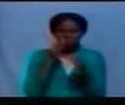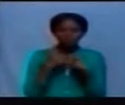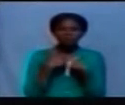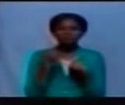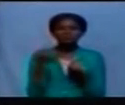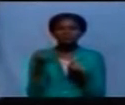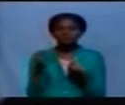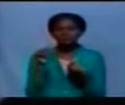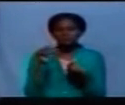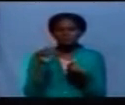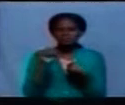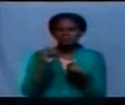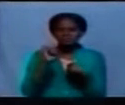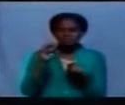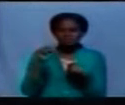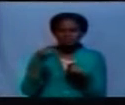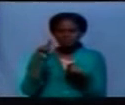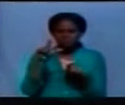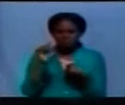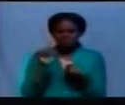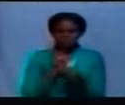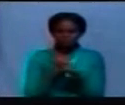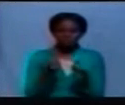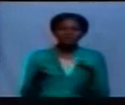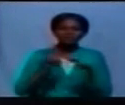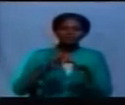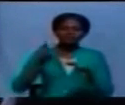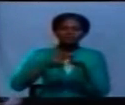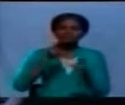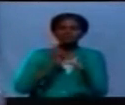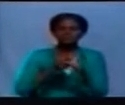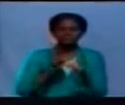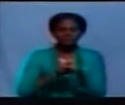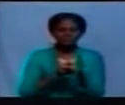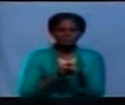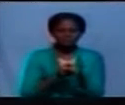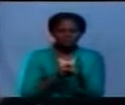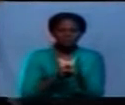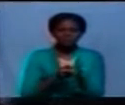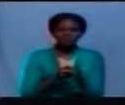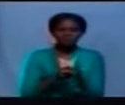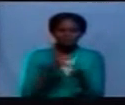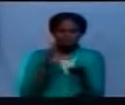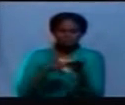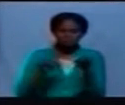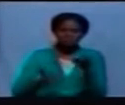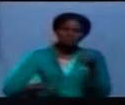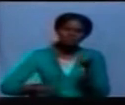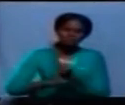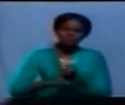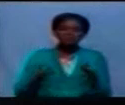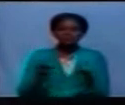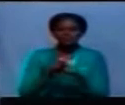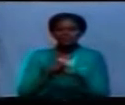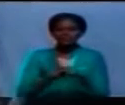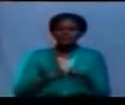digit, but I think we may miss that because we've just increased the price of fuel. New subsidies, I think electricity subsidies are about to be reduced,